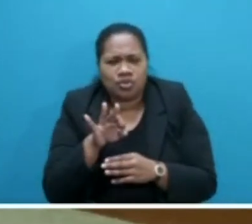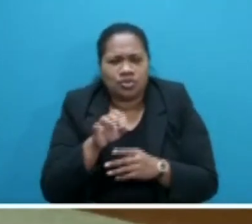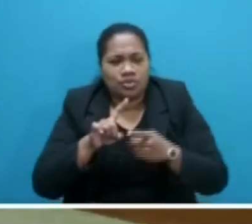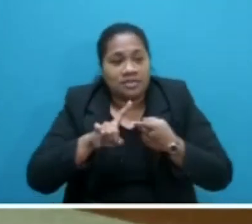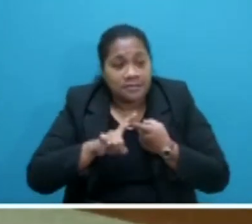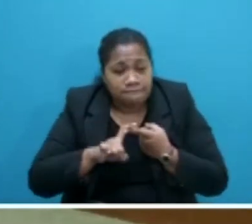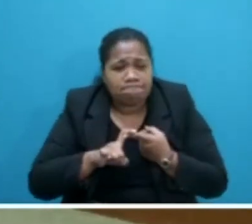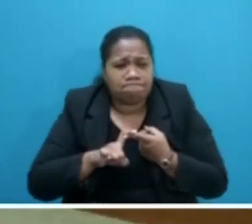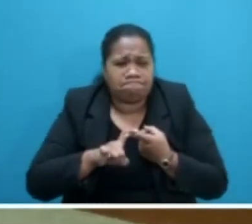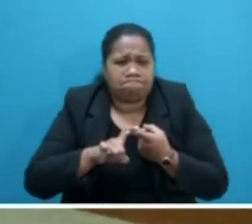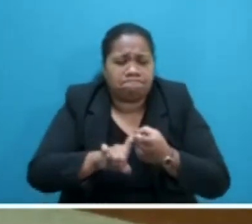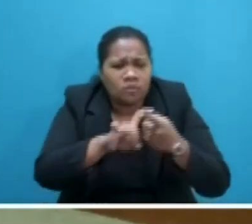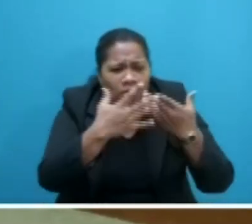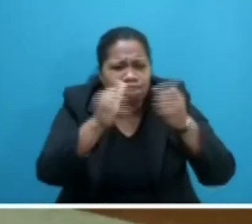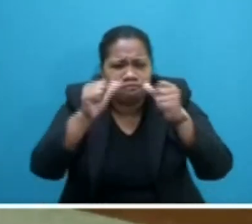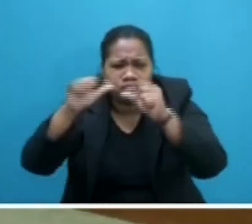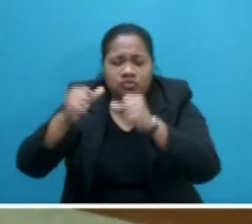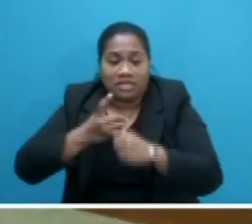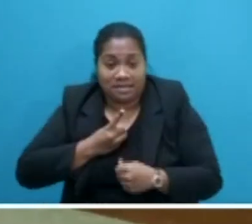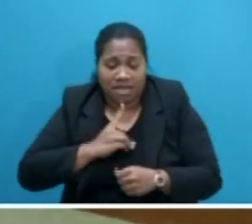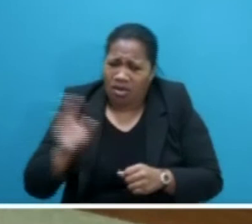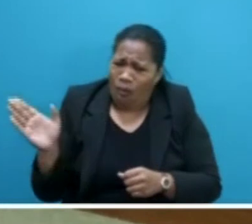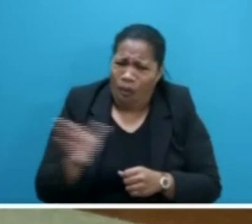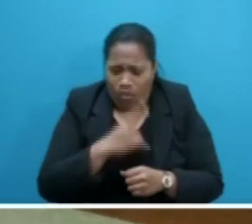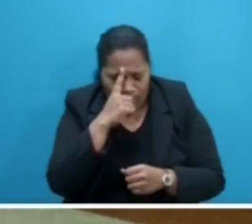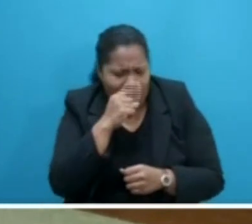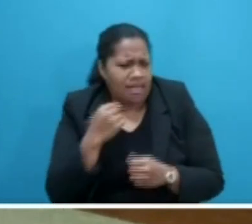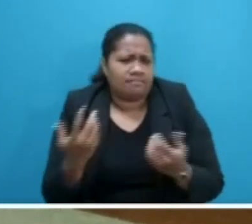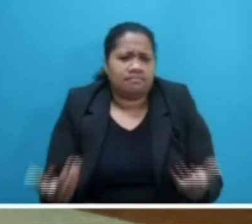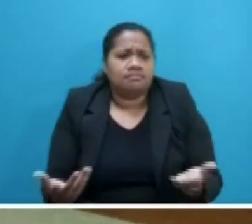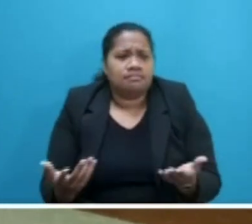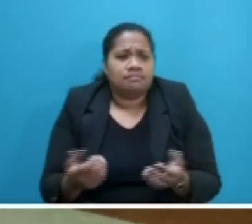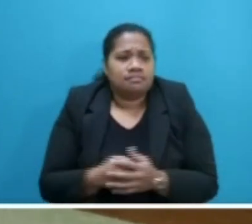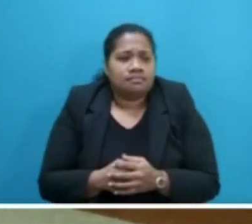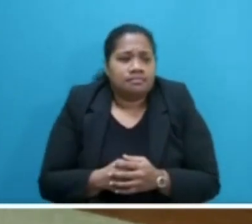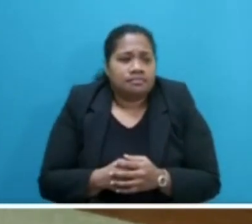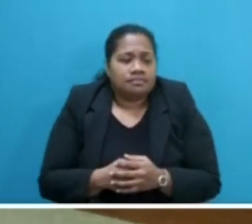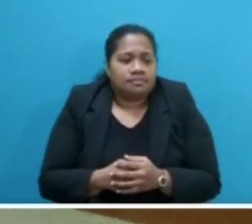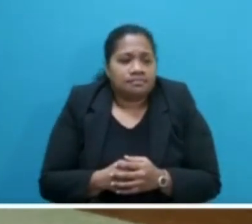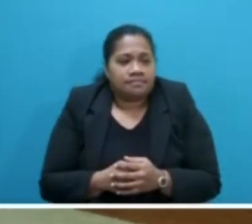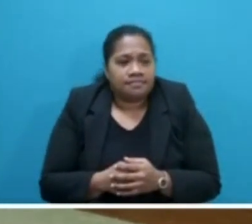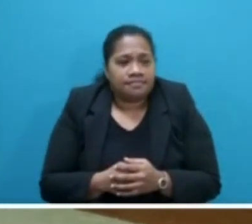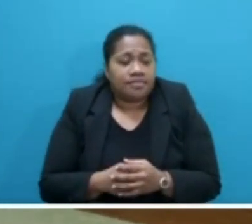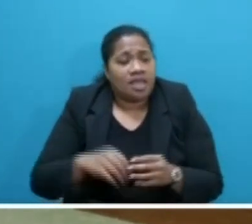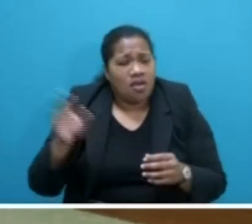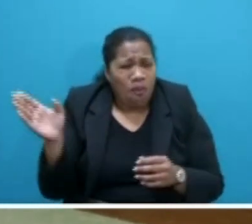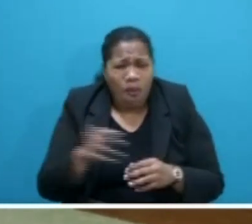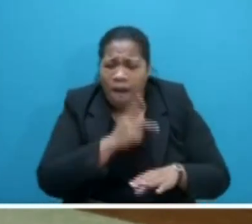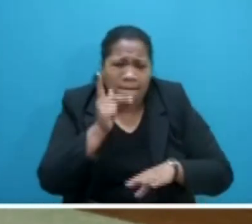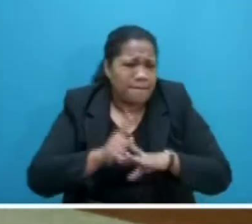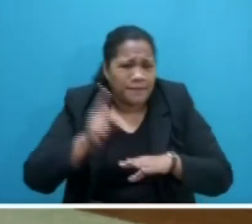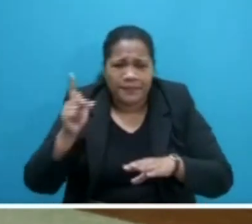demands every ounce of energy we can muster, every shred of ingenuity we can summon, and every parliamentarian's